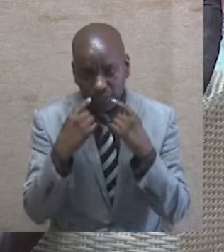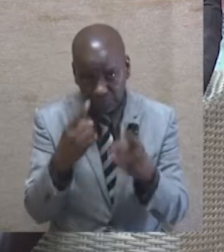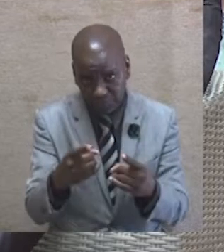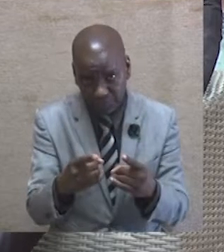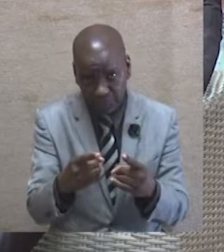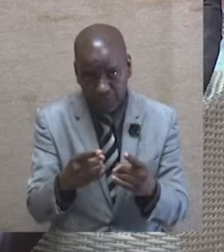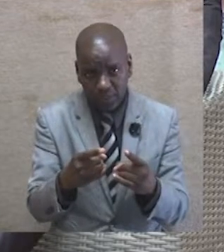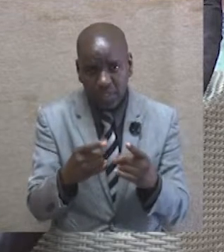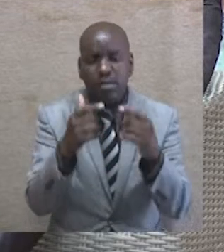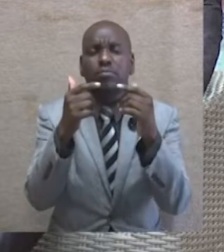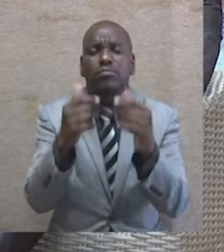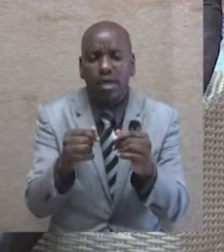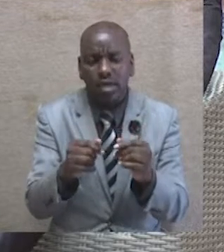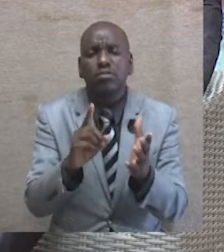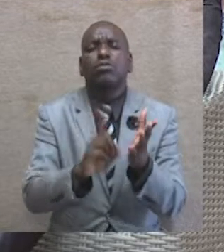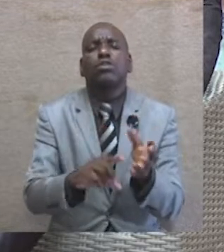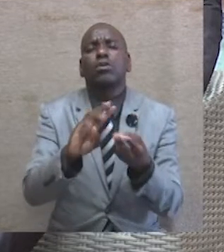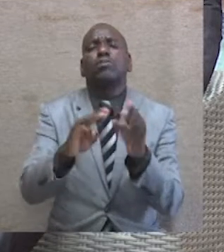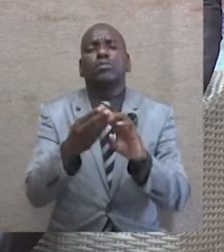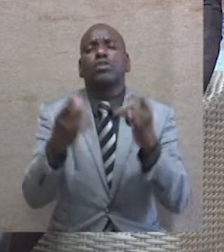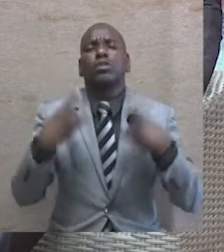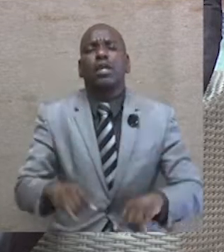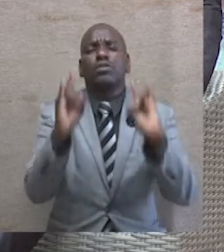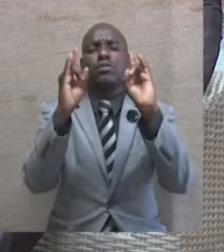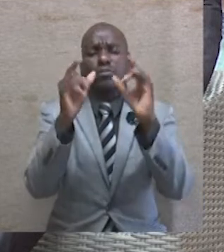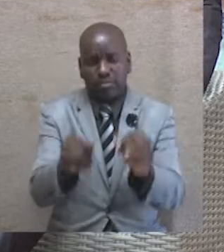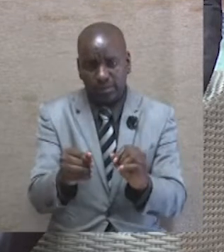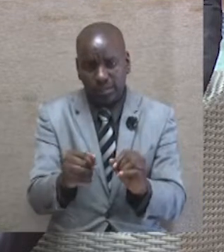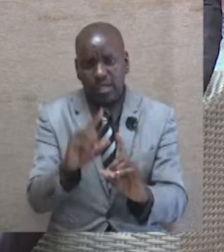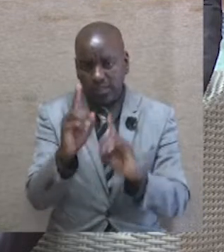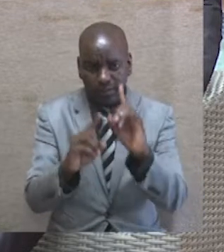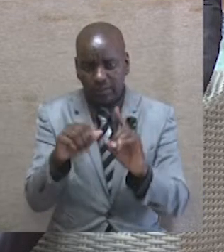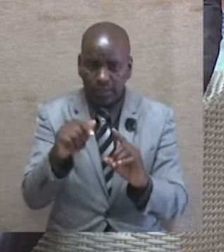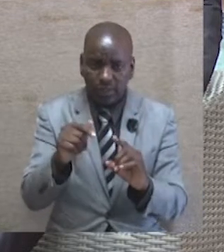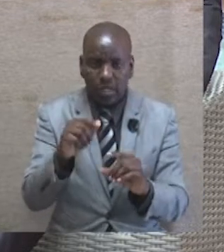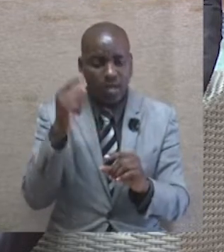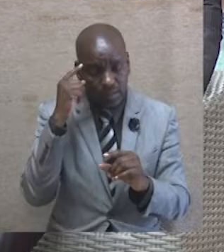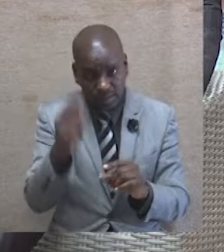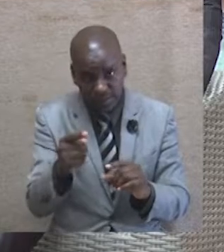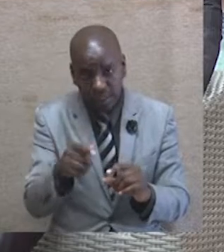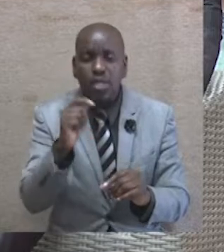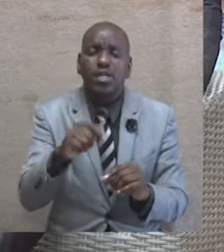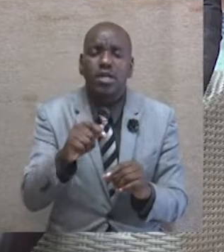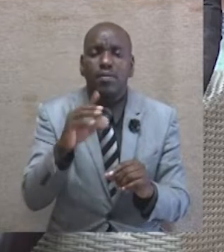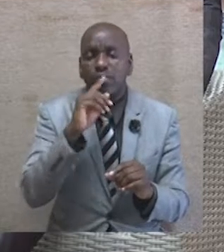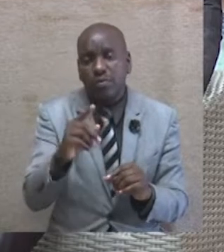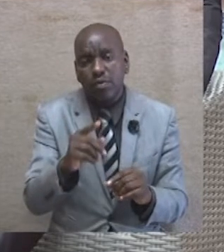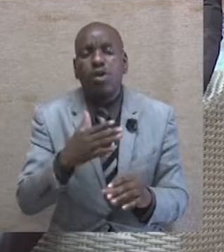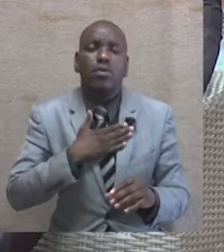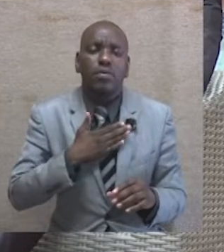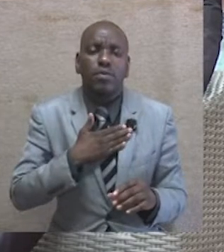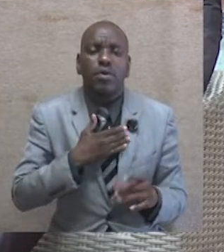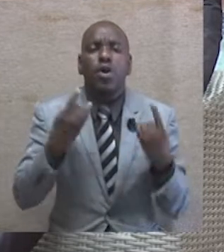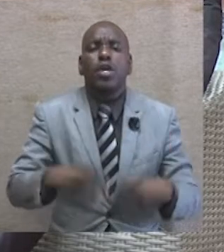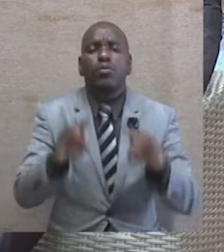You have heard them unpacking what sexual reproductive health rights are all about. And you've heard them encouraging to